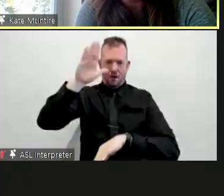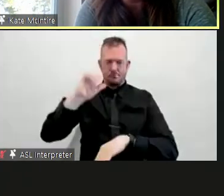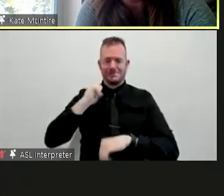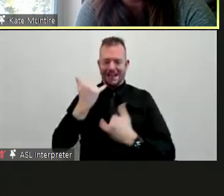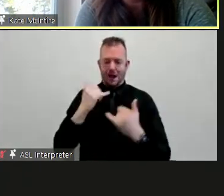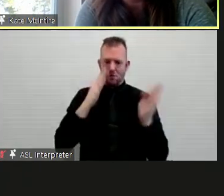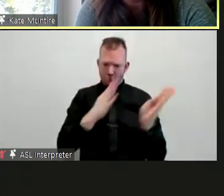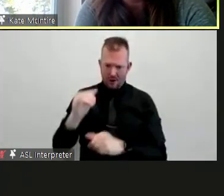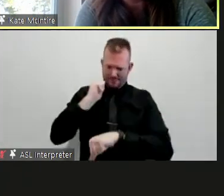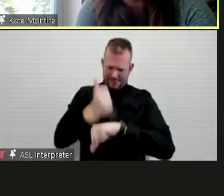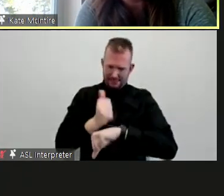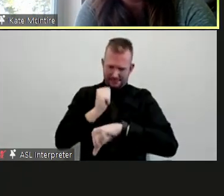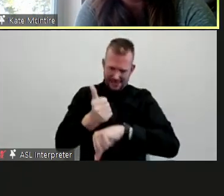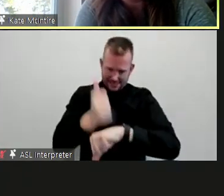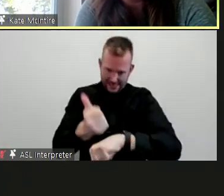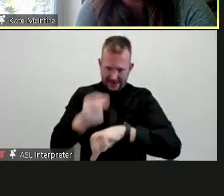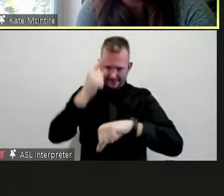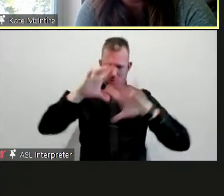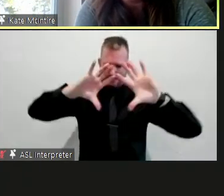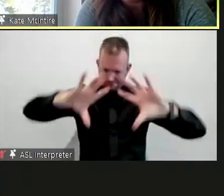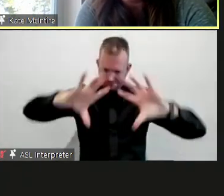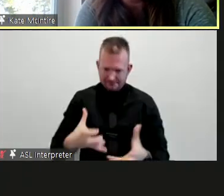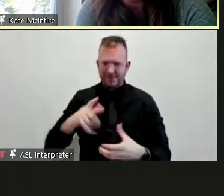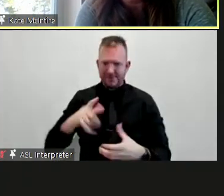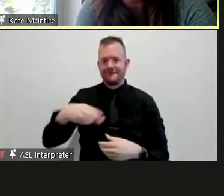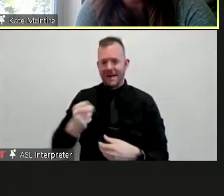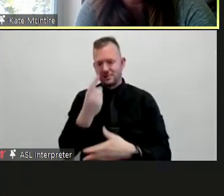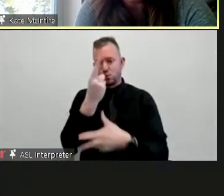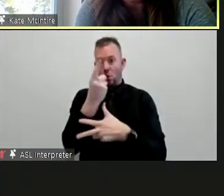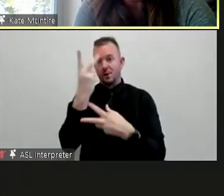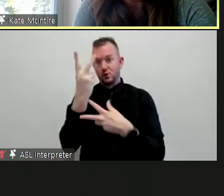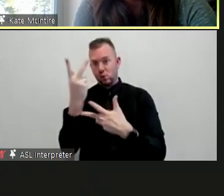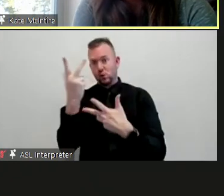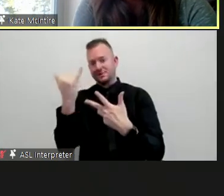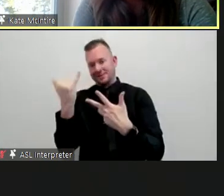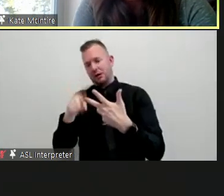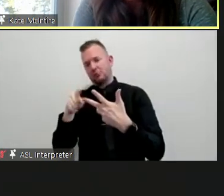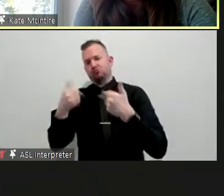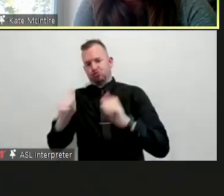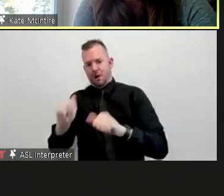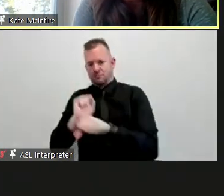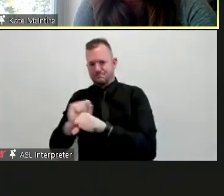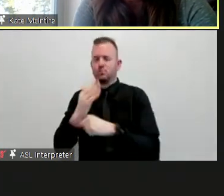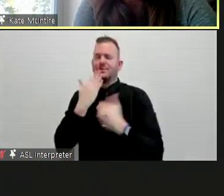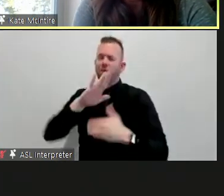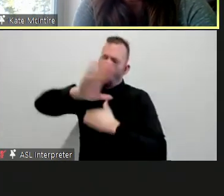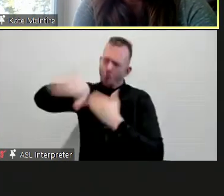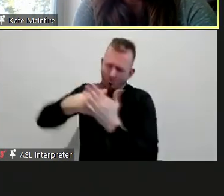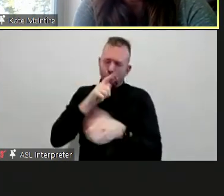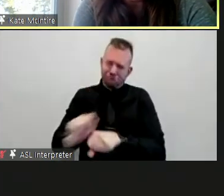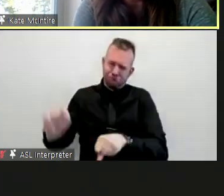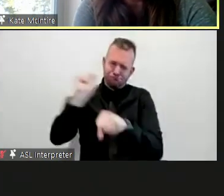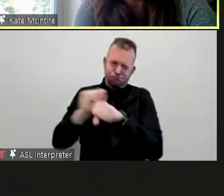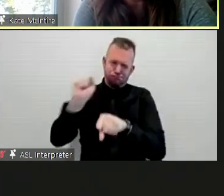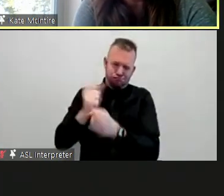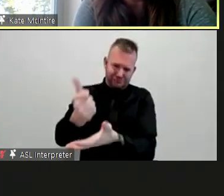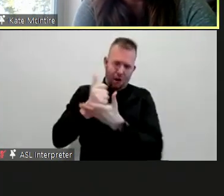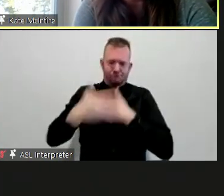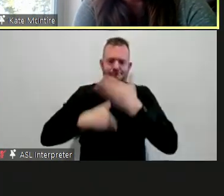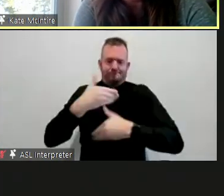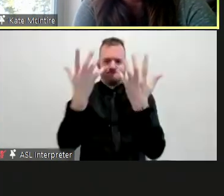really appreciate all the hard work done across the state to get to this point. As many of you know, we have had some weather